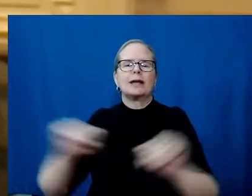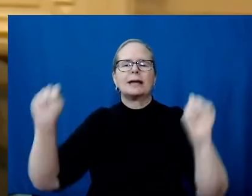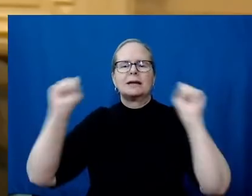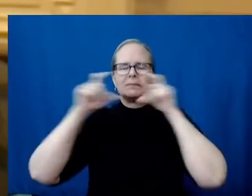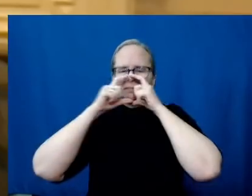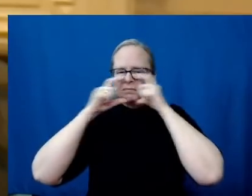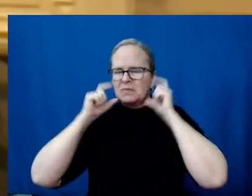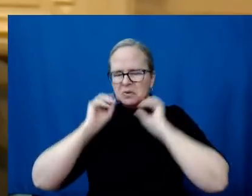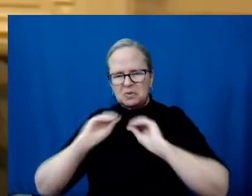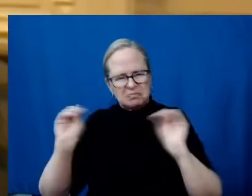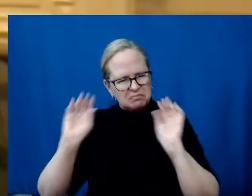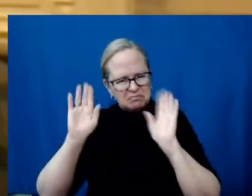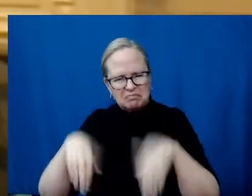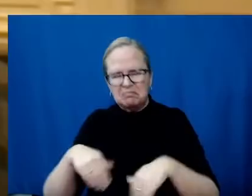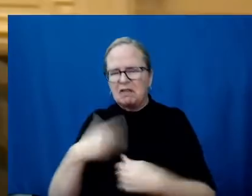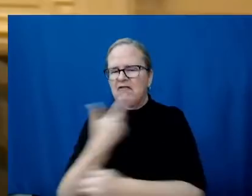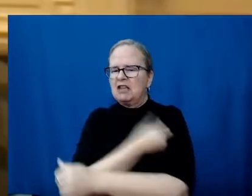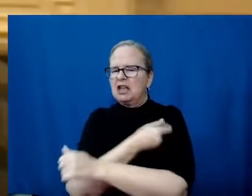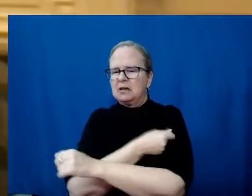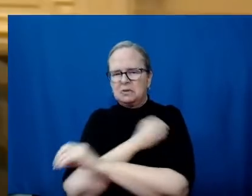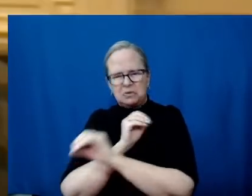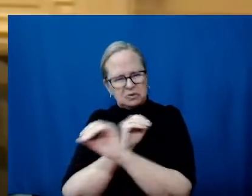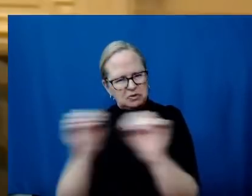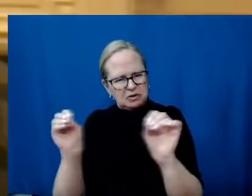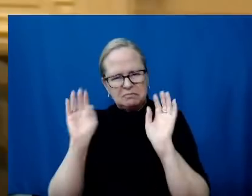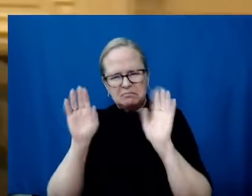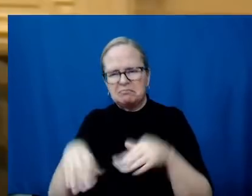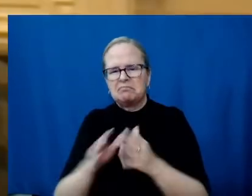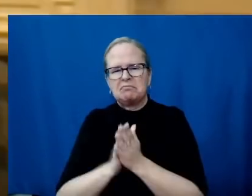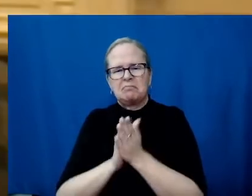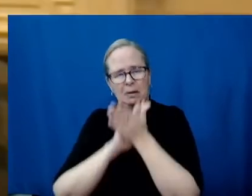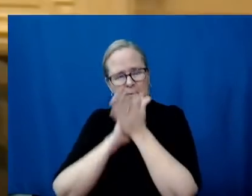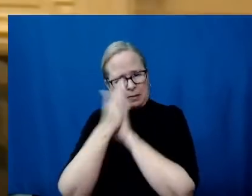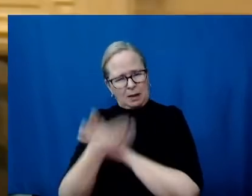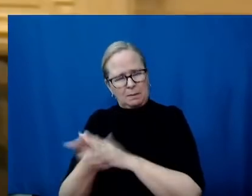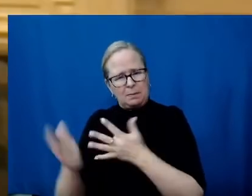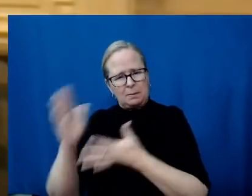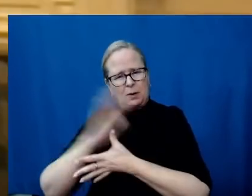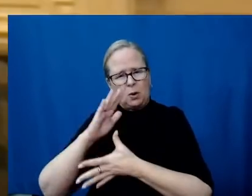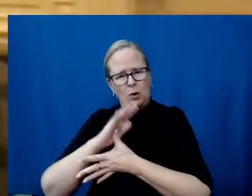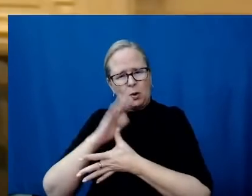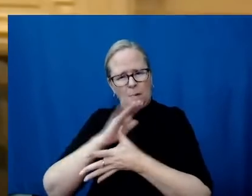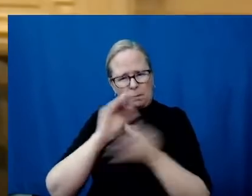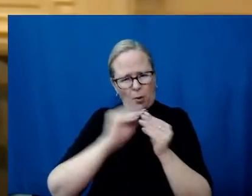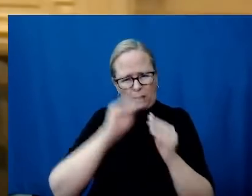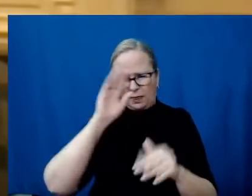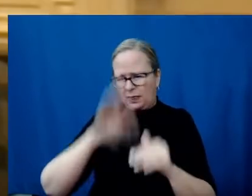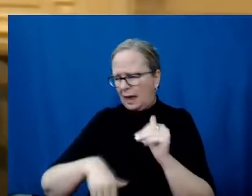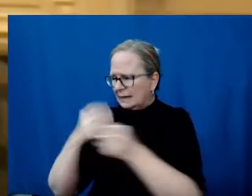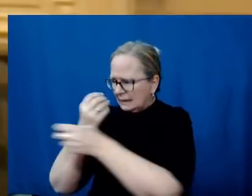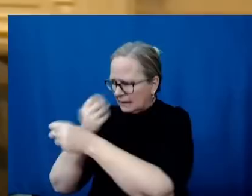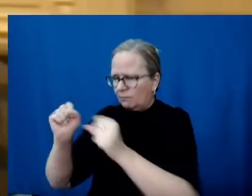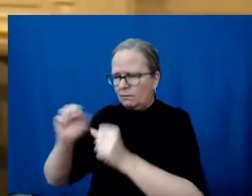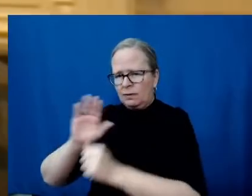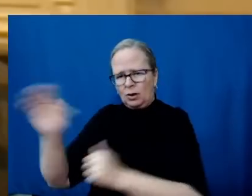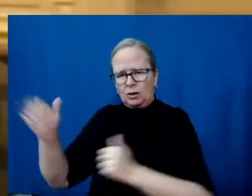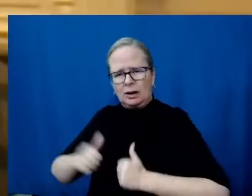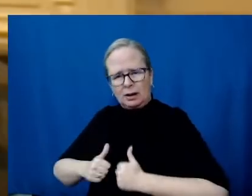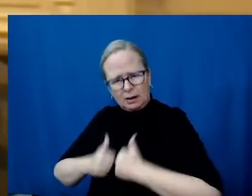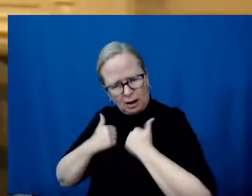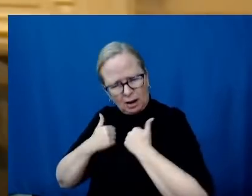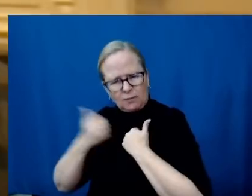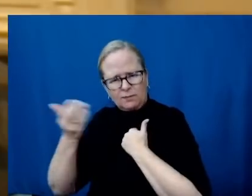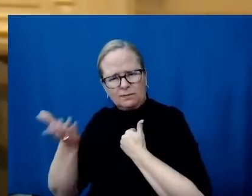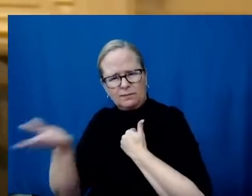our freedom to not be vaccinated, needs to take precedence over the safety of these people in our